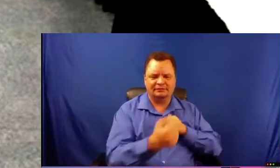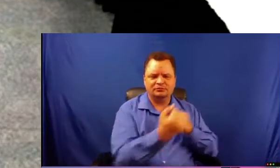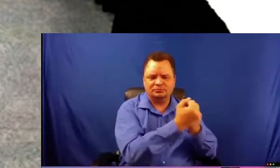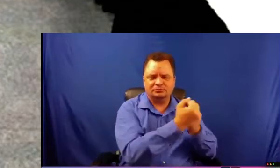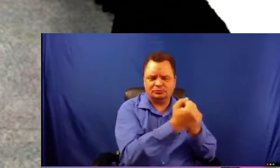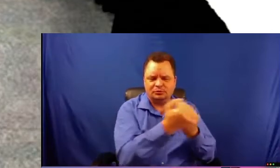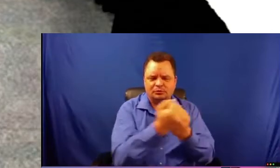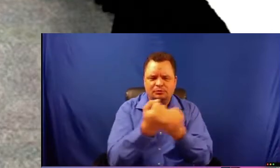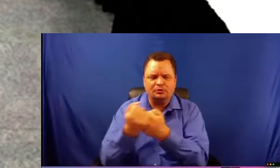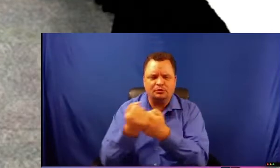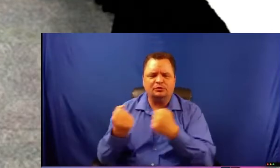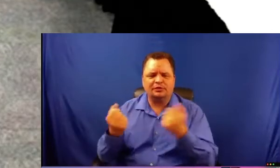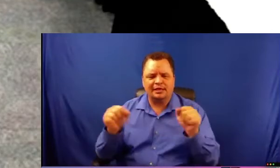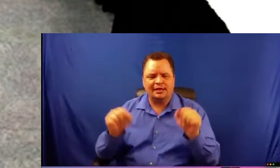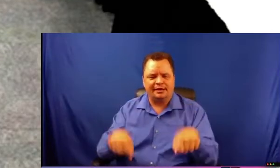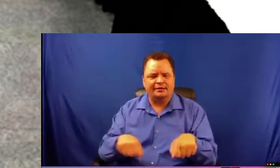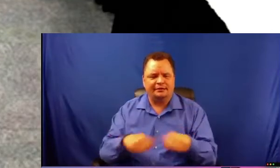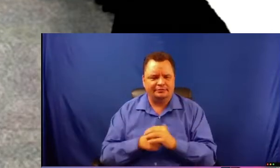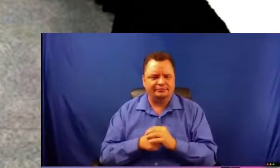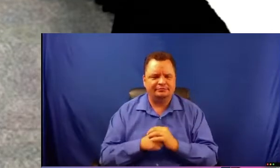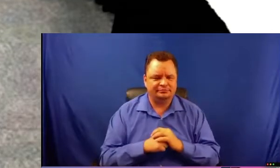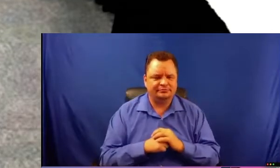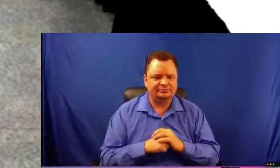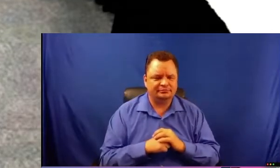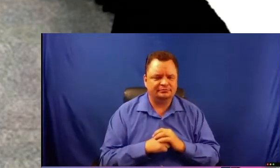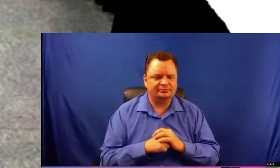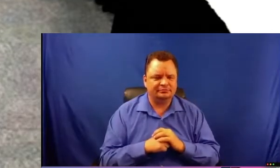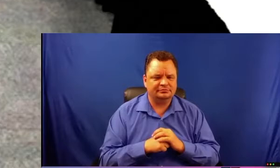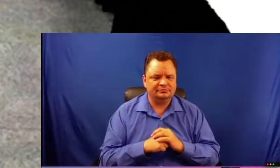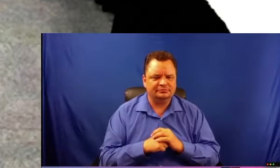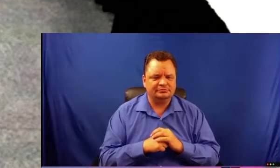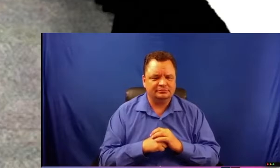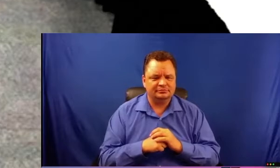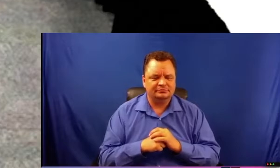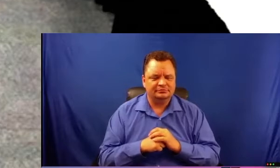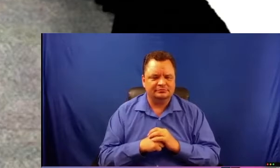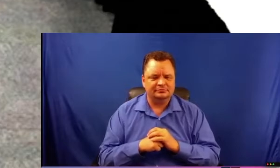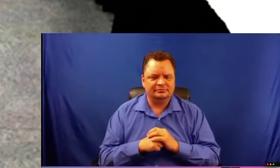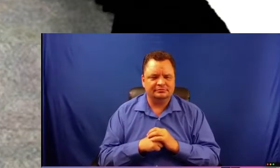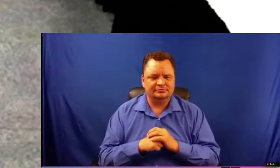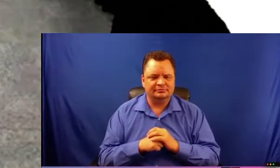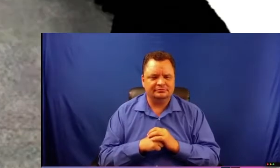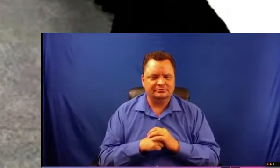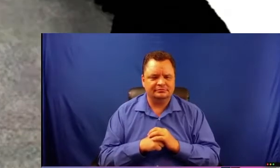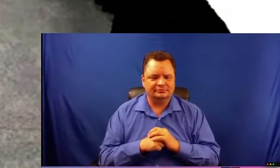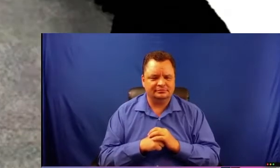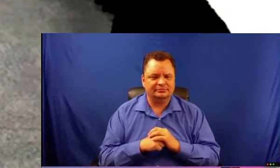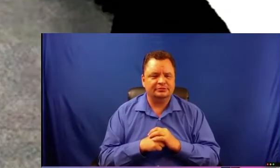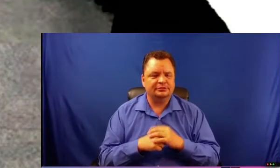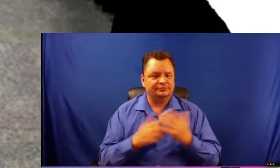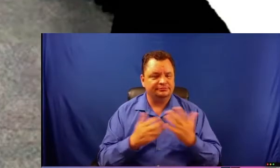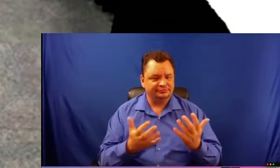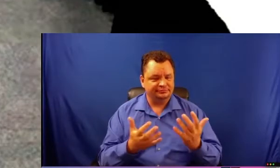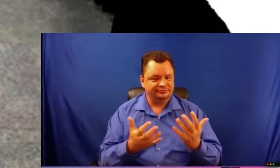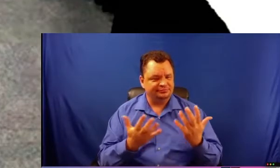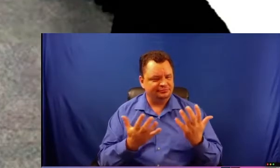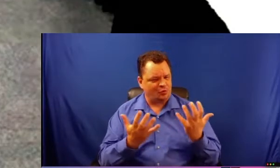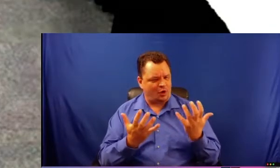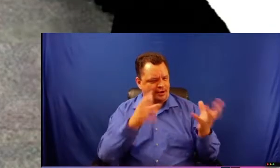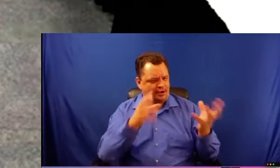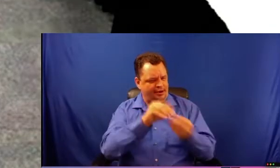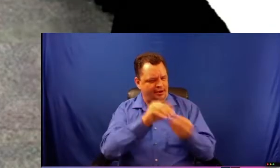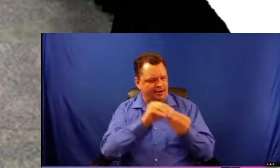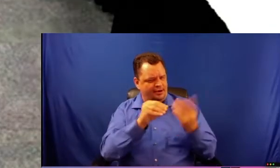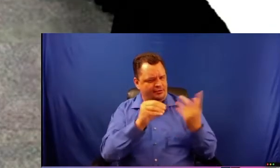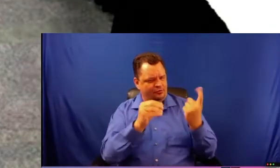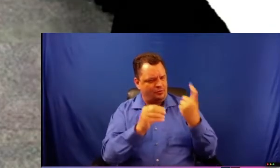COVID in our county. Yes, Susan? And I would just add that, I'm very thankful for the expertise of our budget and finance office,